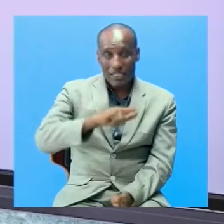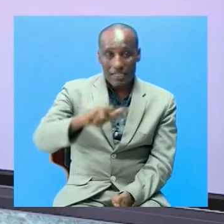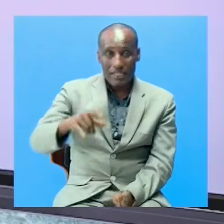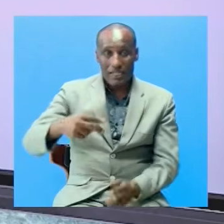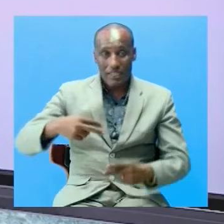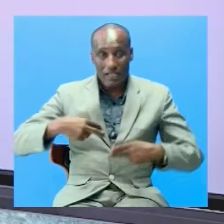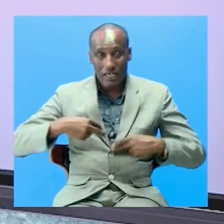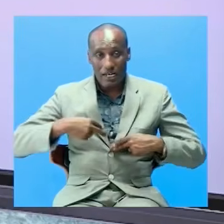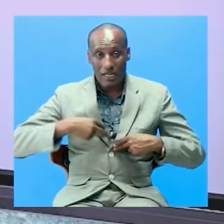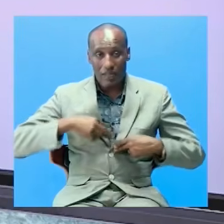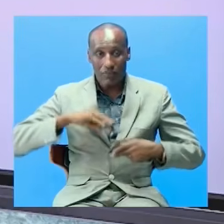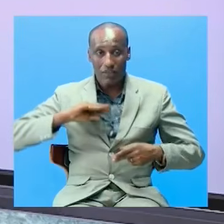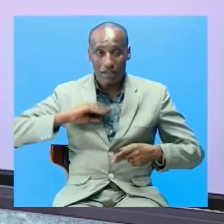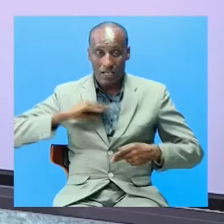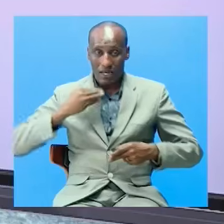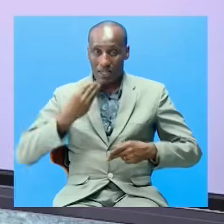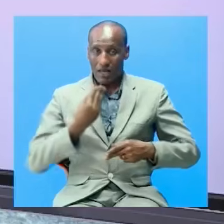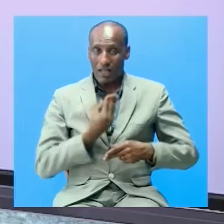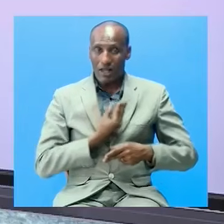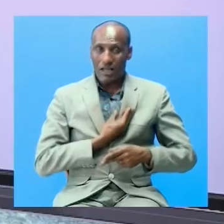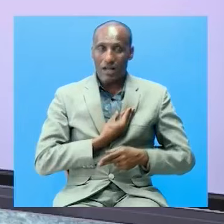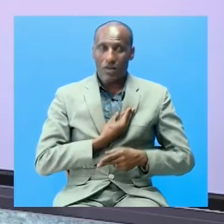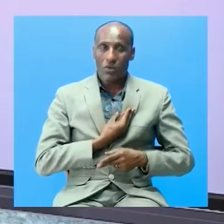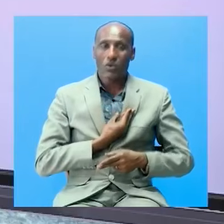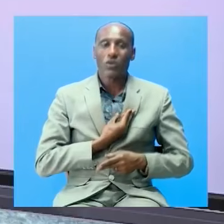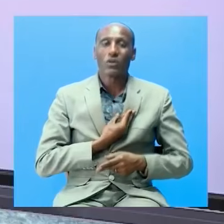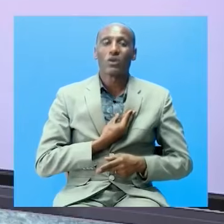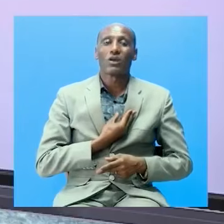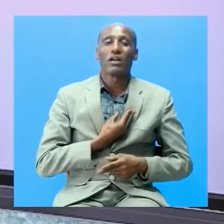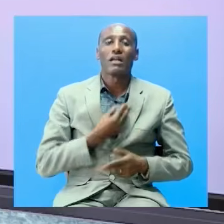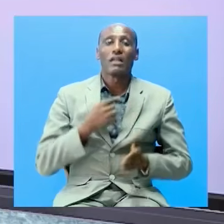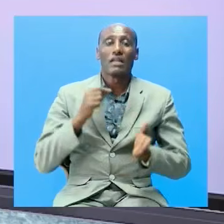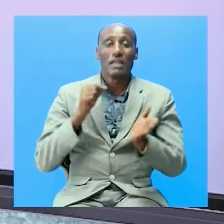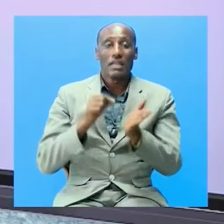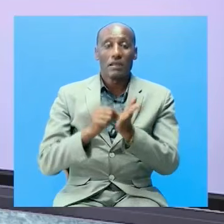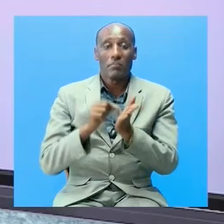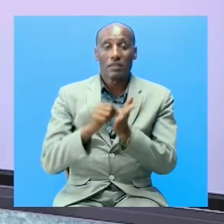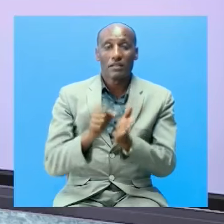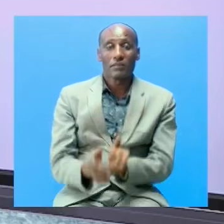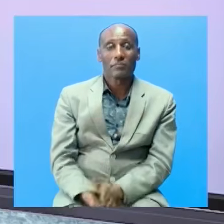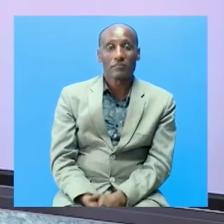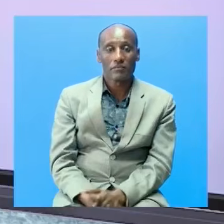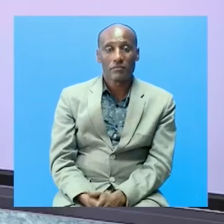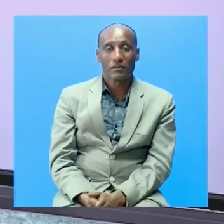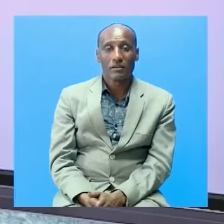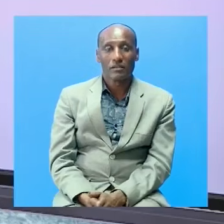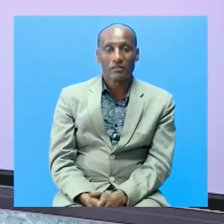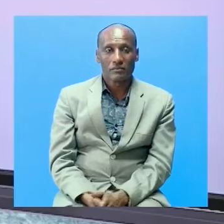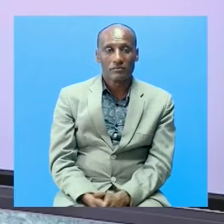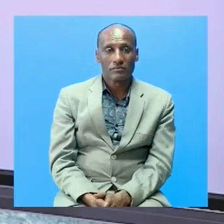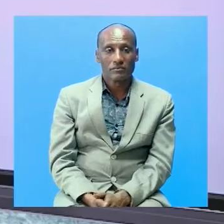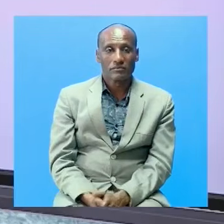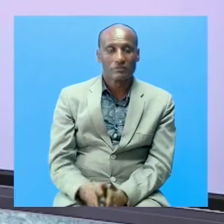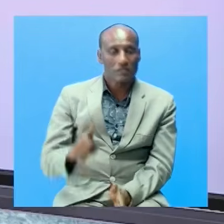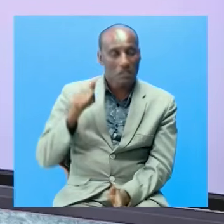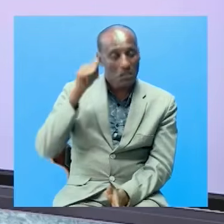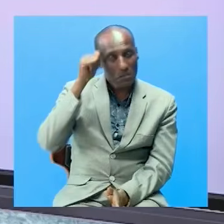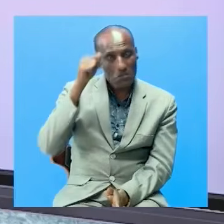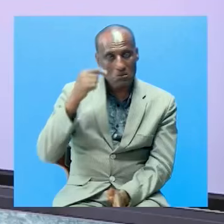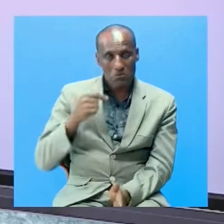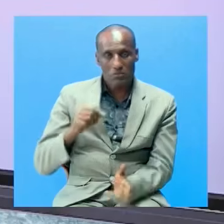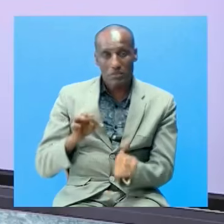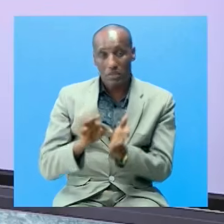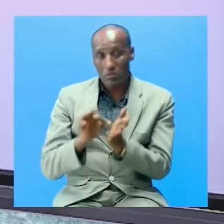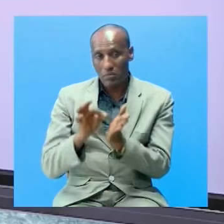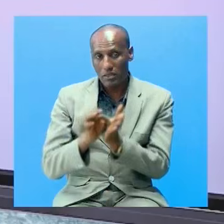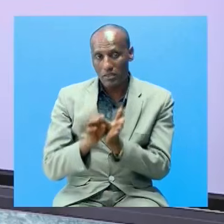last? I think they have our number. Do you think this person is sure about those who we call